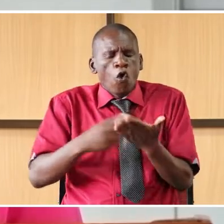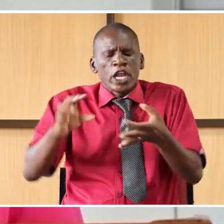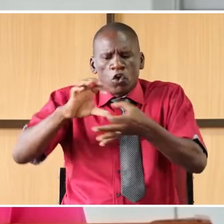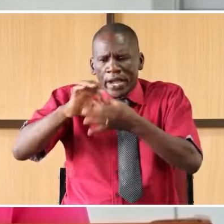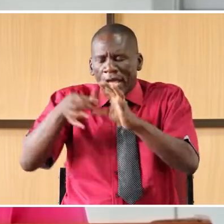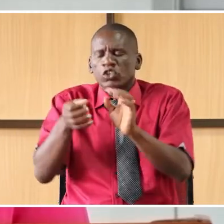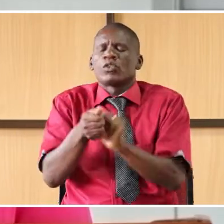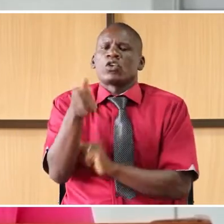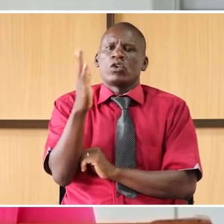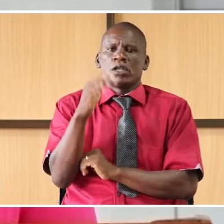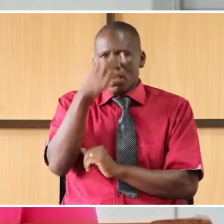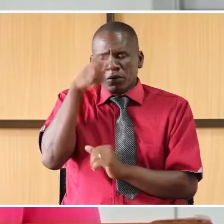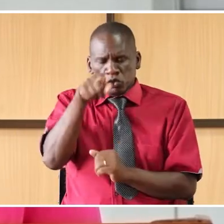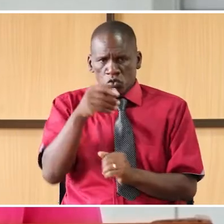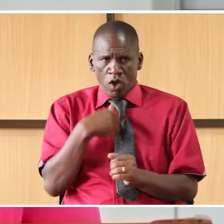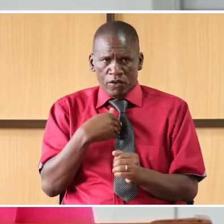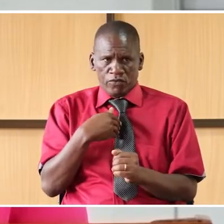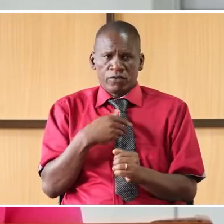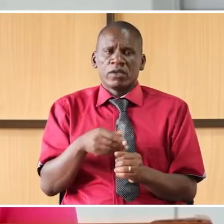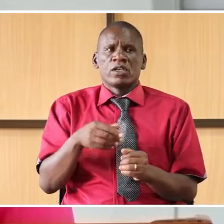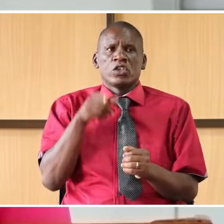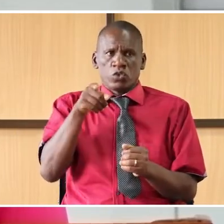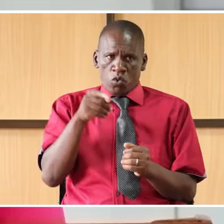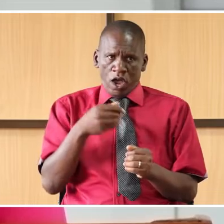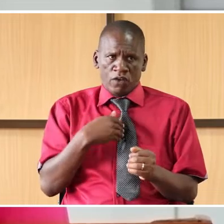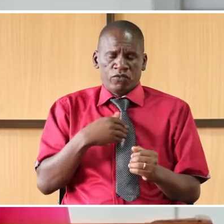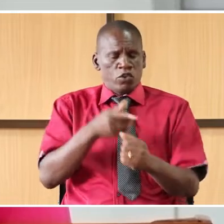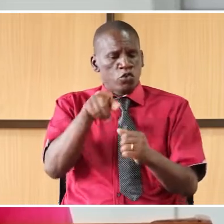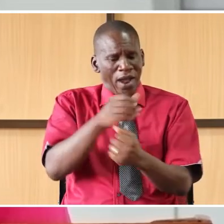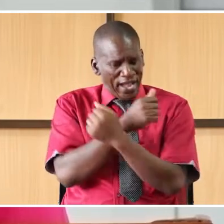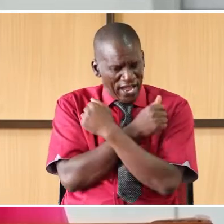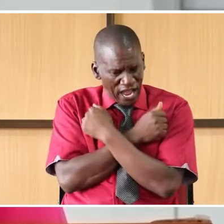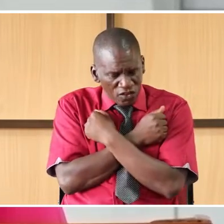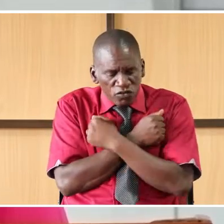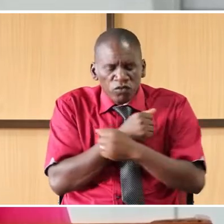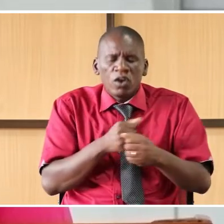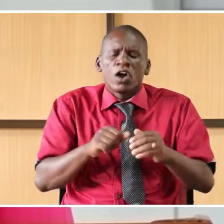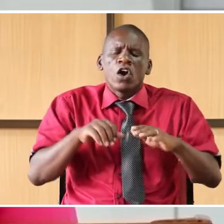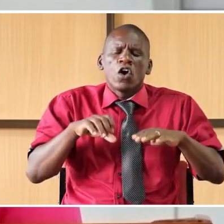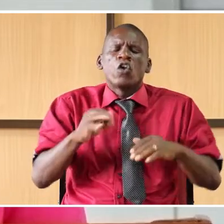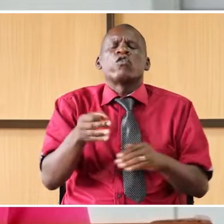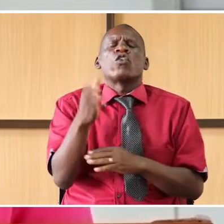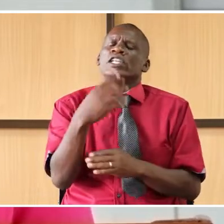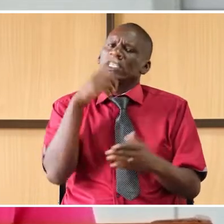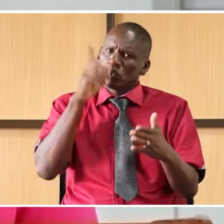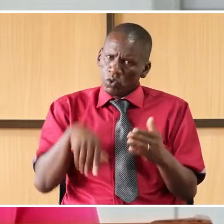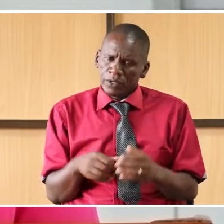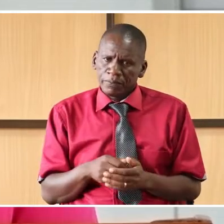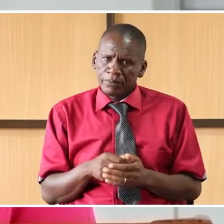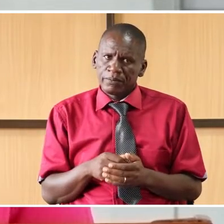connection. Because you have set, you know, your love upon God. It says,